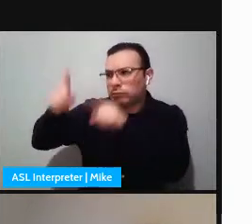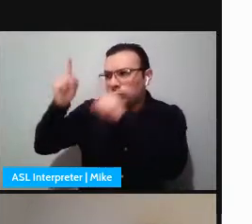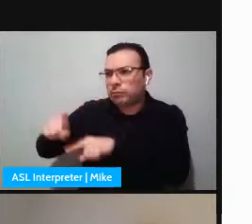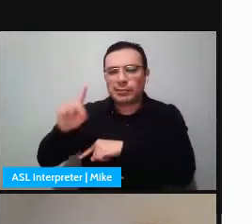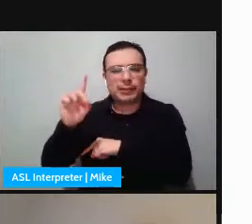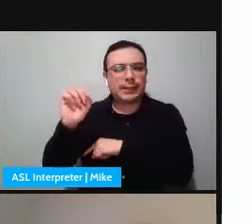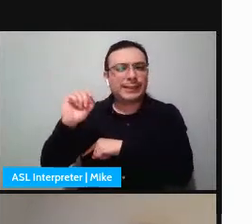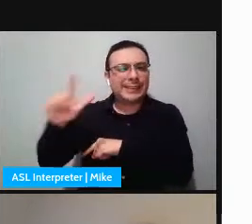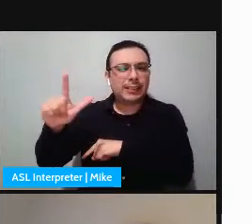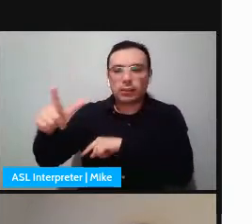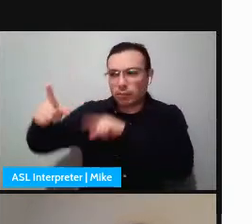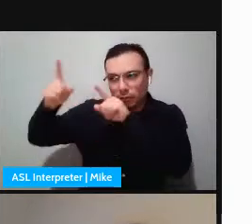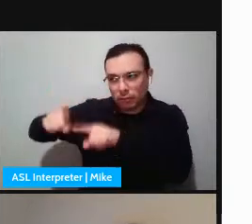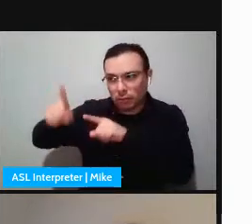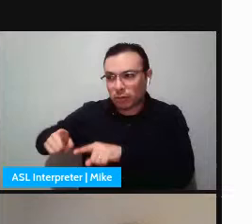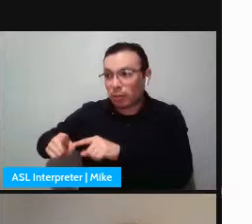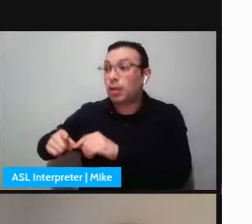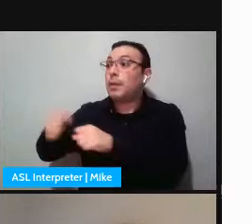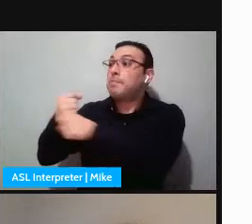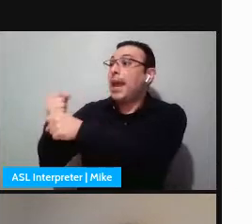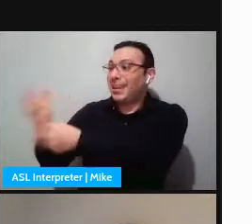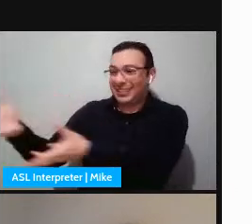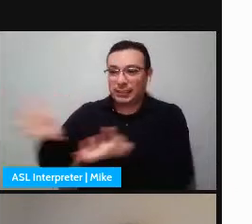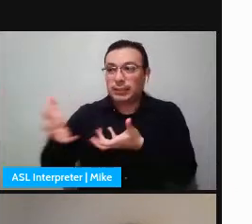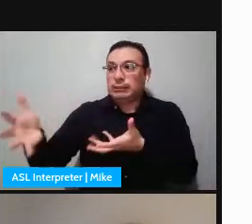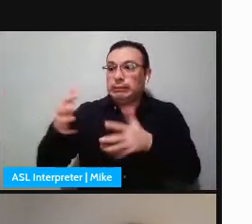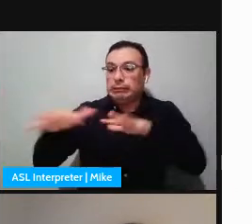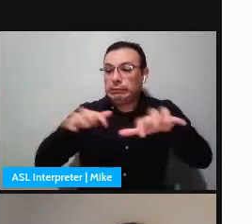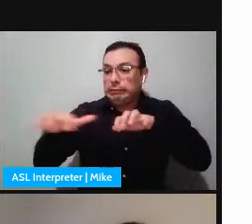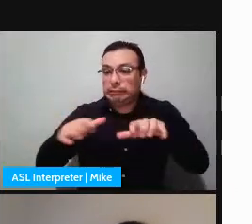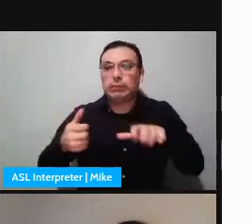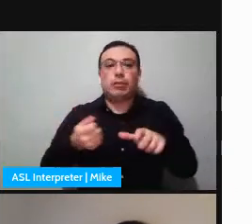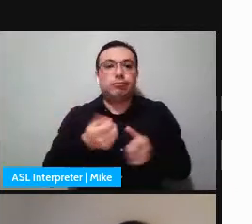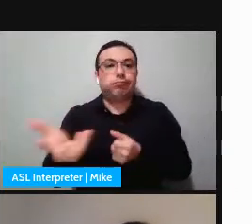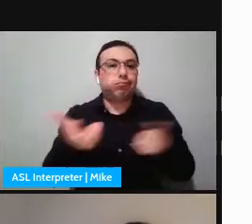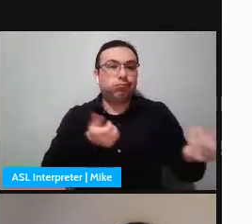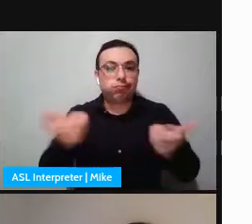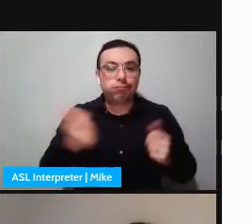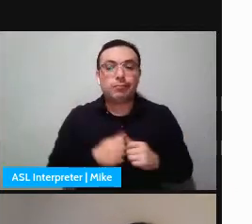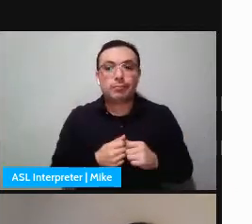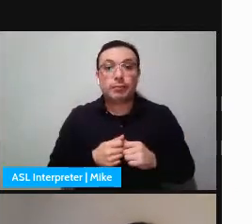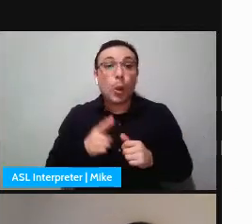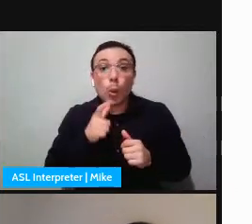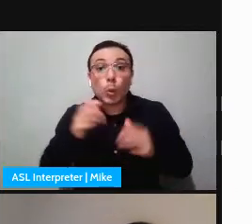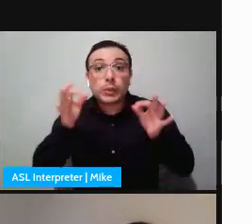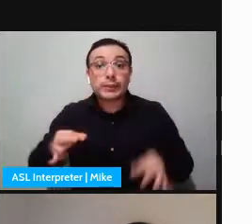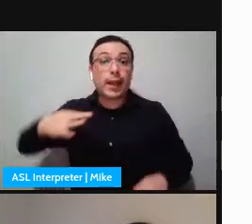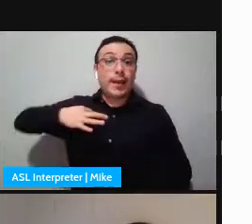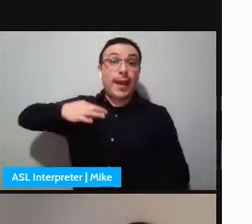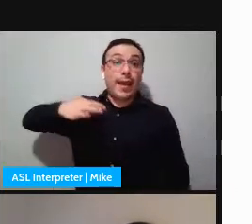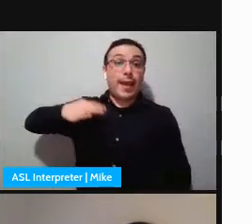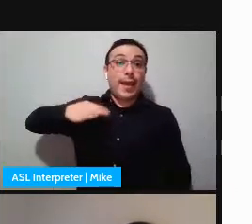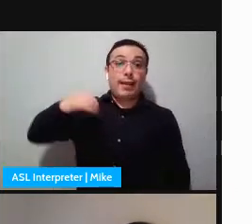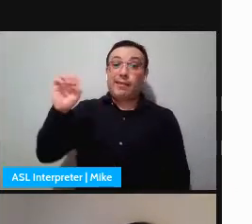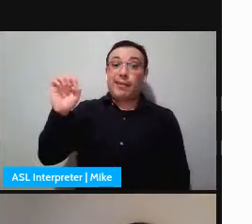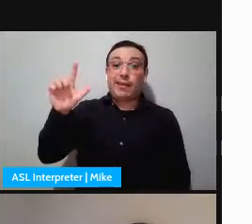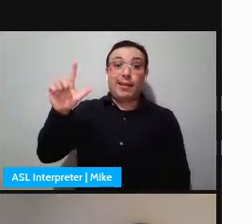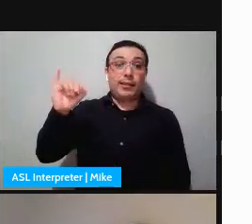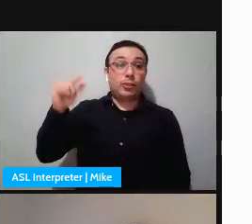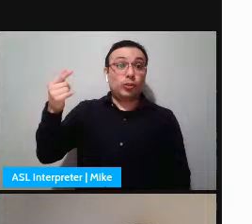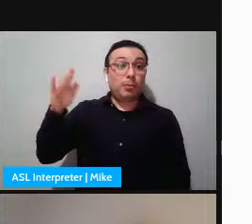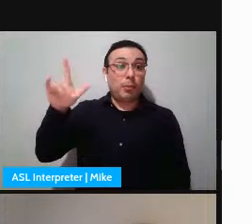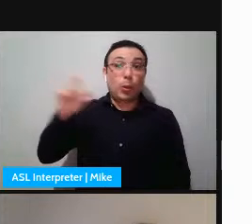been opening up. Every state has kind of determined their own eligibility though. So it's important to check